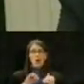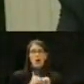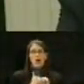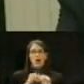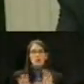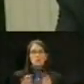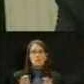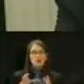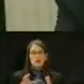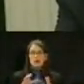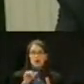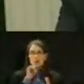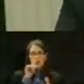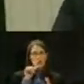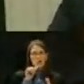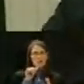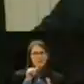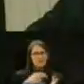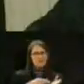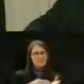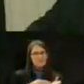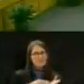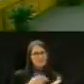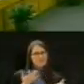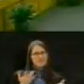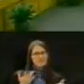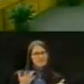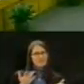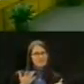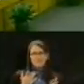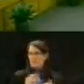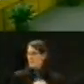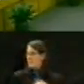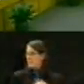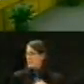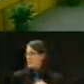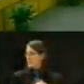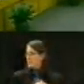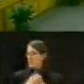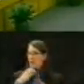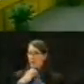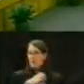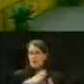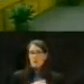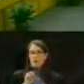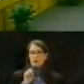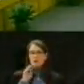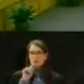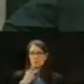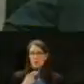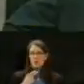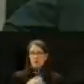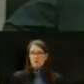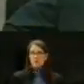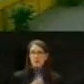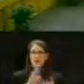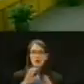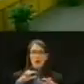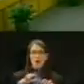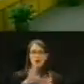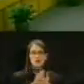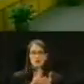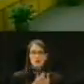Well, Commissioner Smith, I will. Just a moment. I'd like to have the floor with me. What was not done on the up